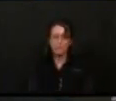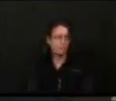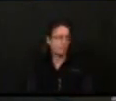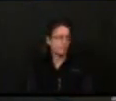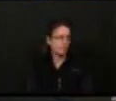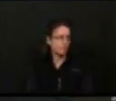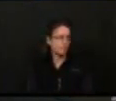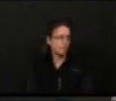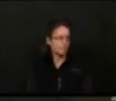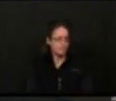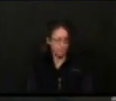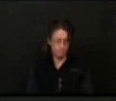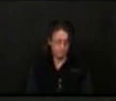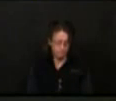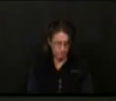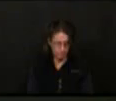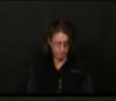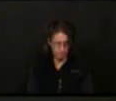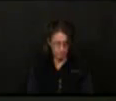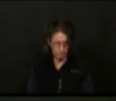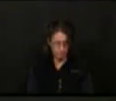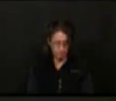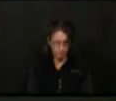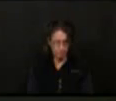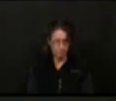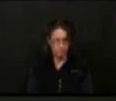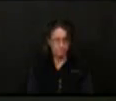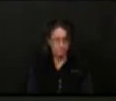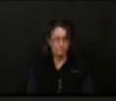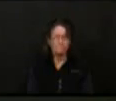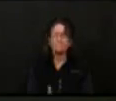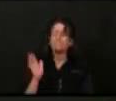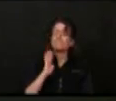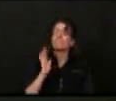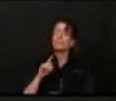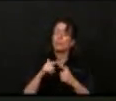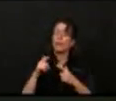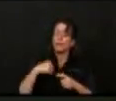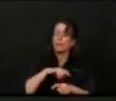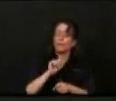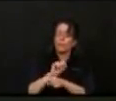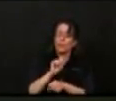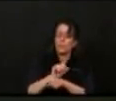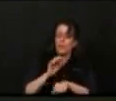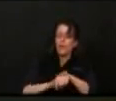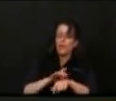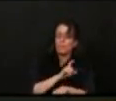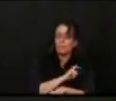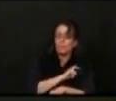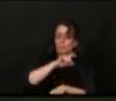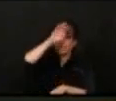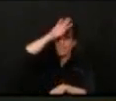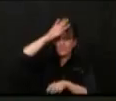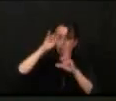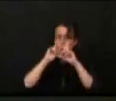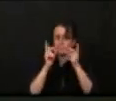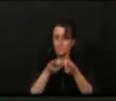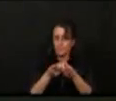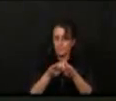One of the things that that came up in the process of the police fire developments was a conversation about